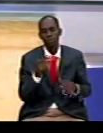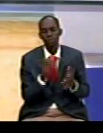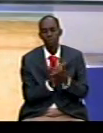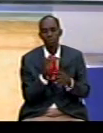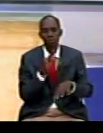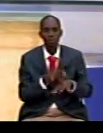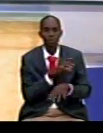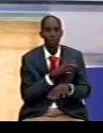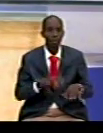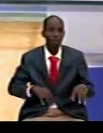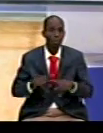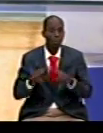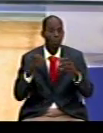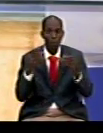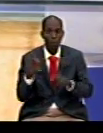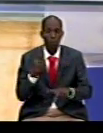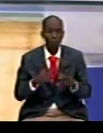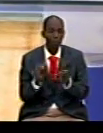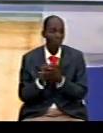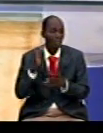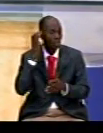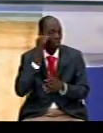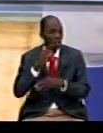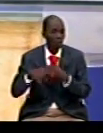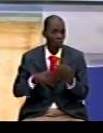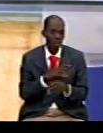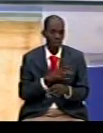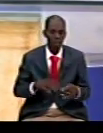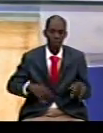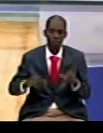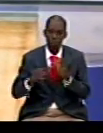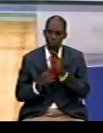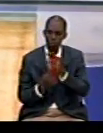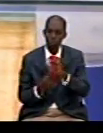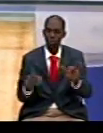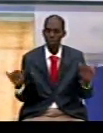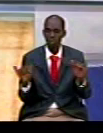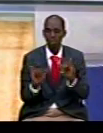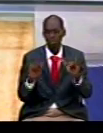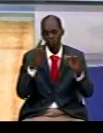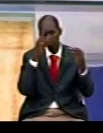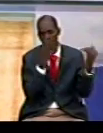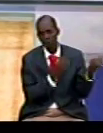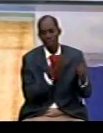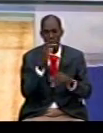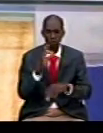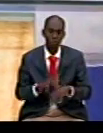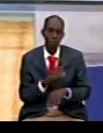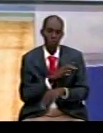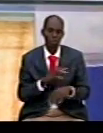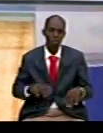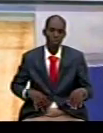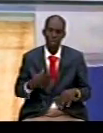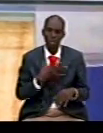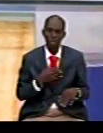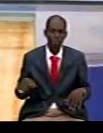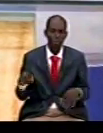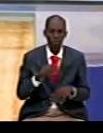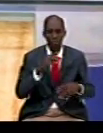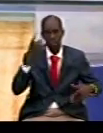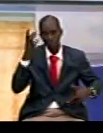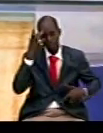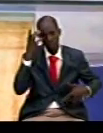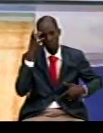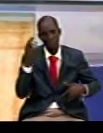people, when they had heard of him, they manifested the same faith, and they touched him, and their plagues were taken